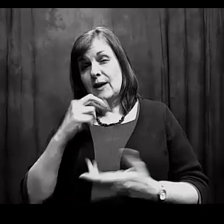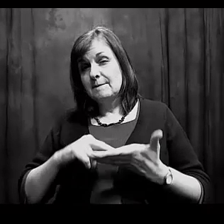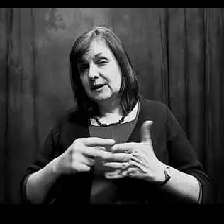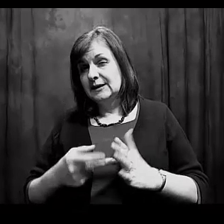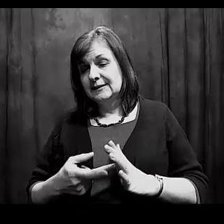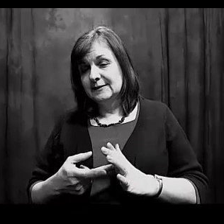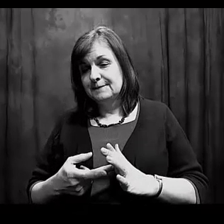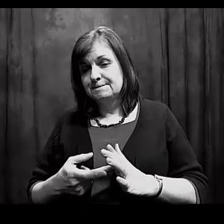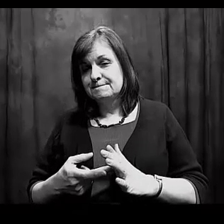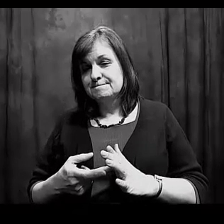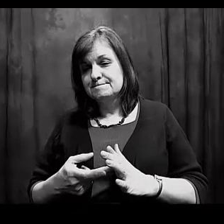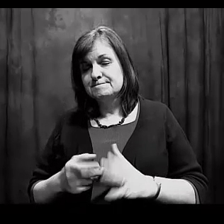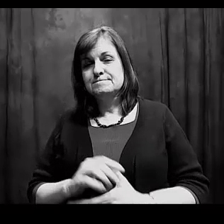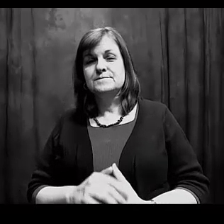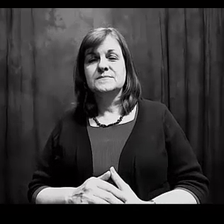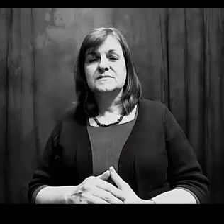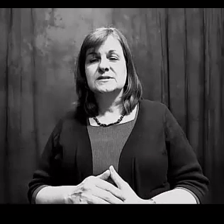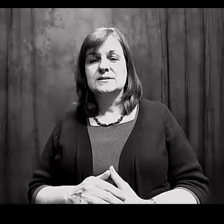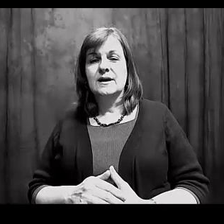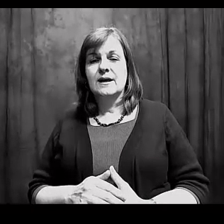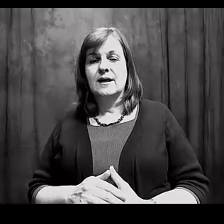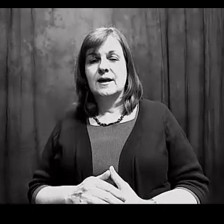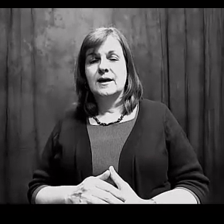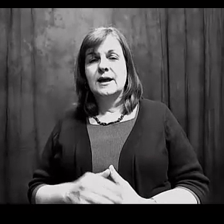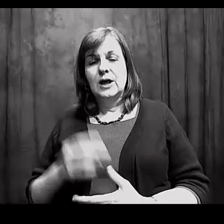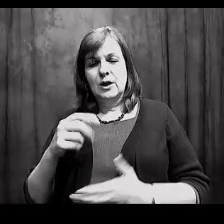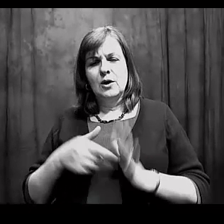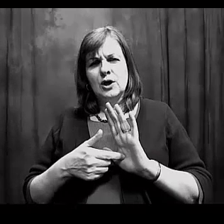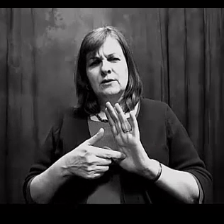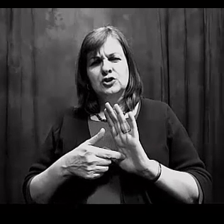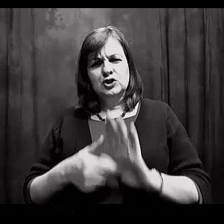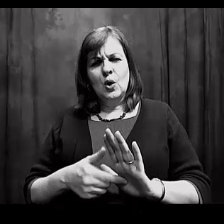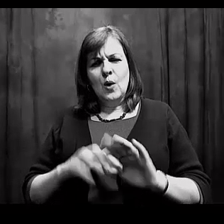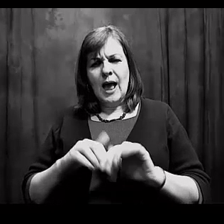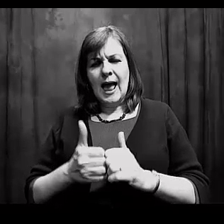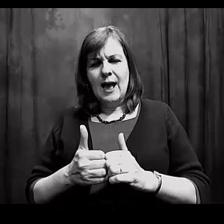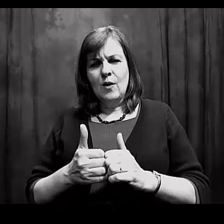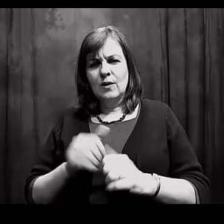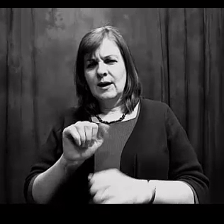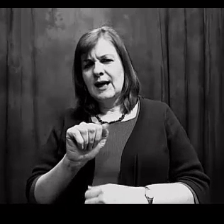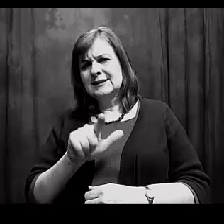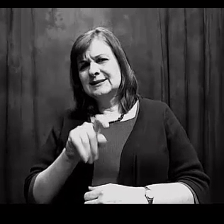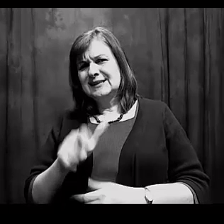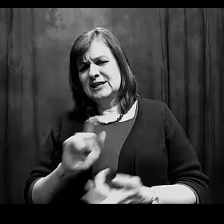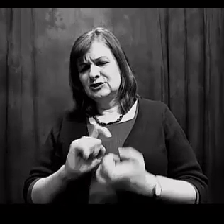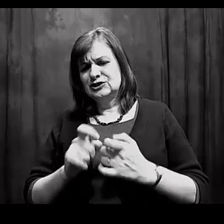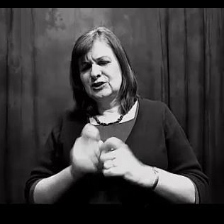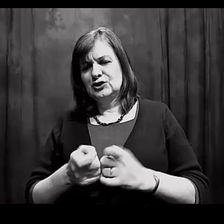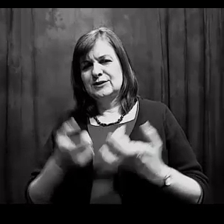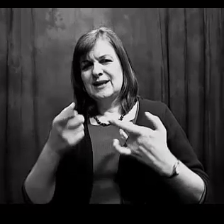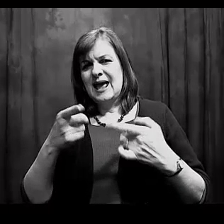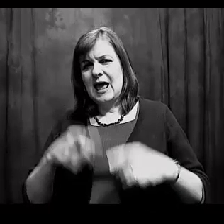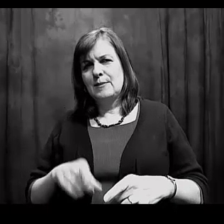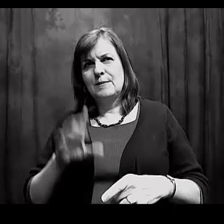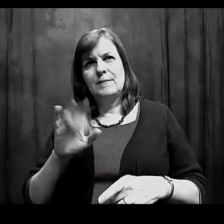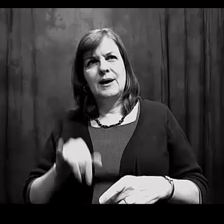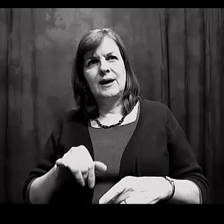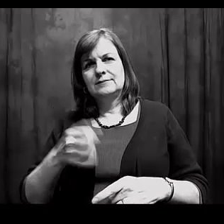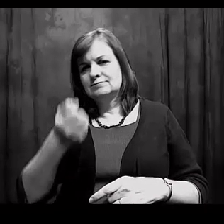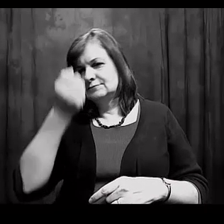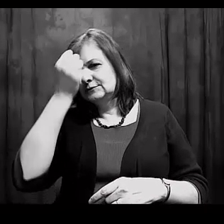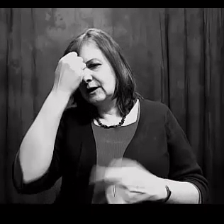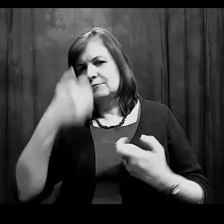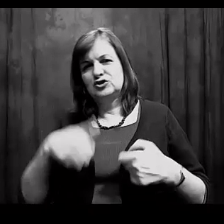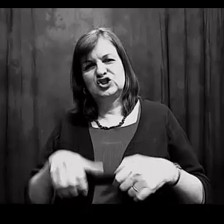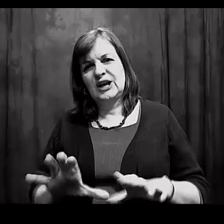the red for is to indicate changes in a particular allele just by random